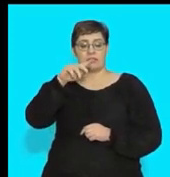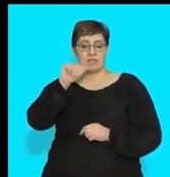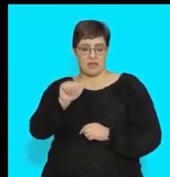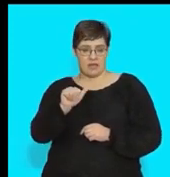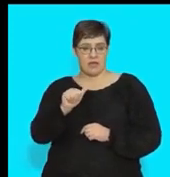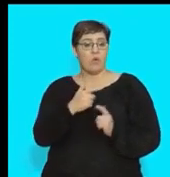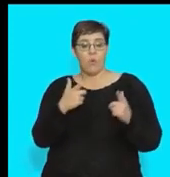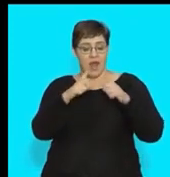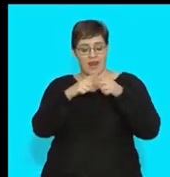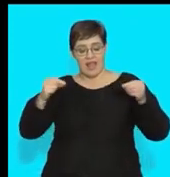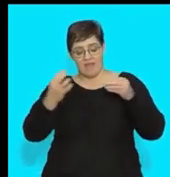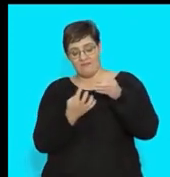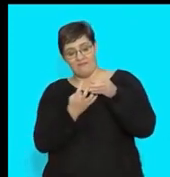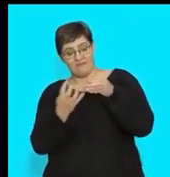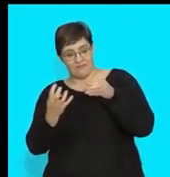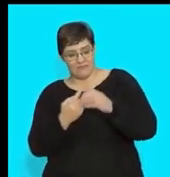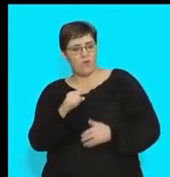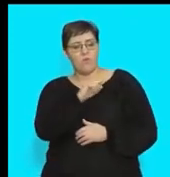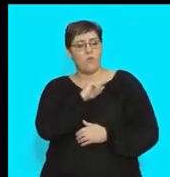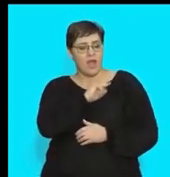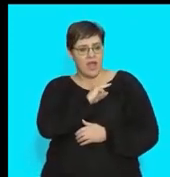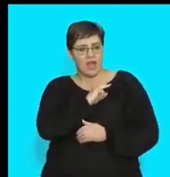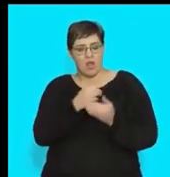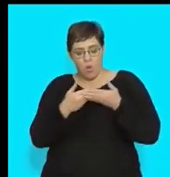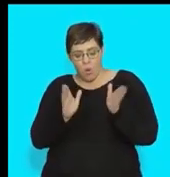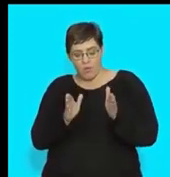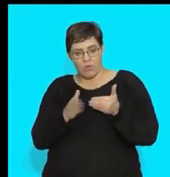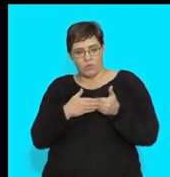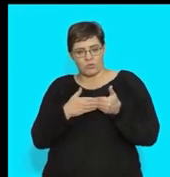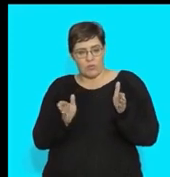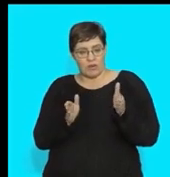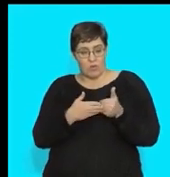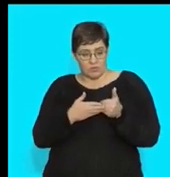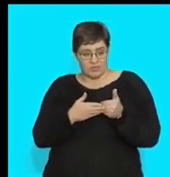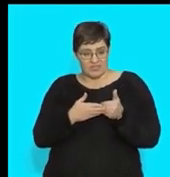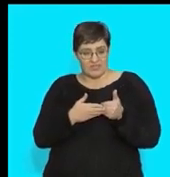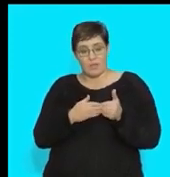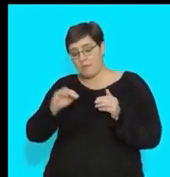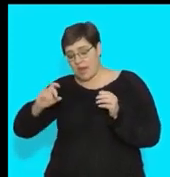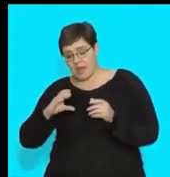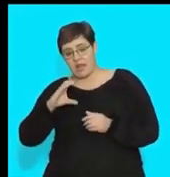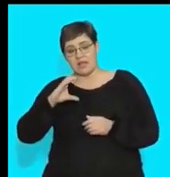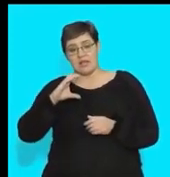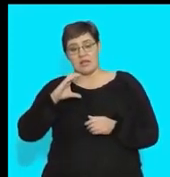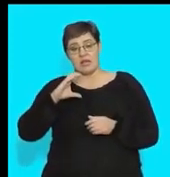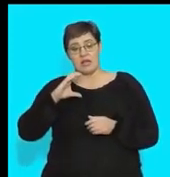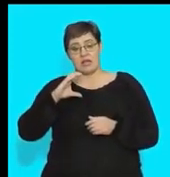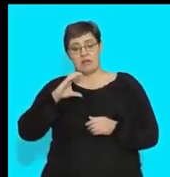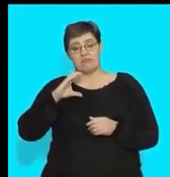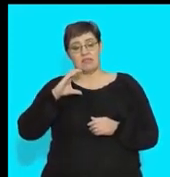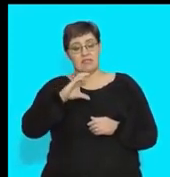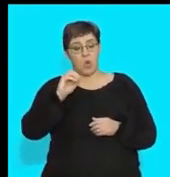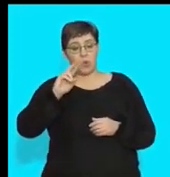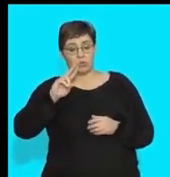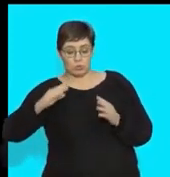found? On a leaf. Why? It can open and close. Things can go in, things can go